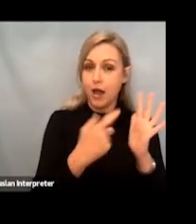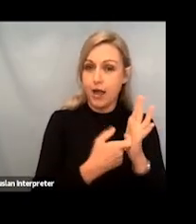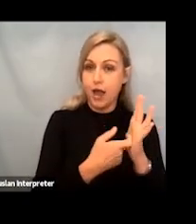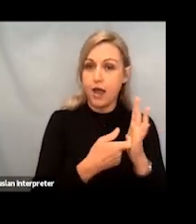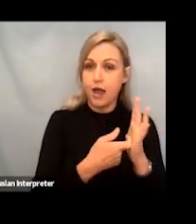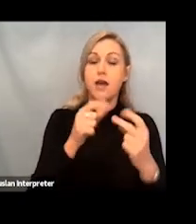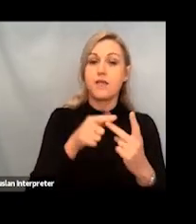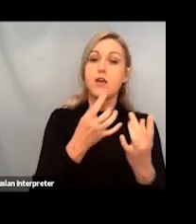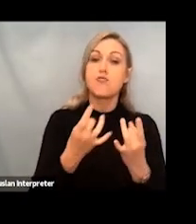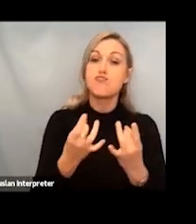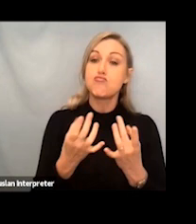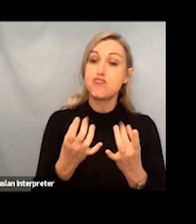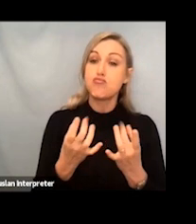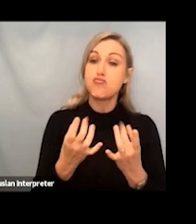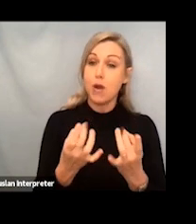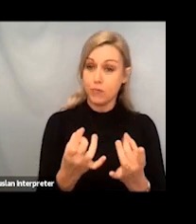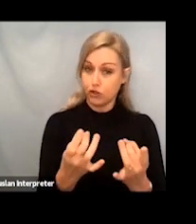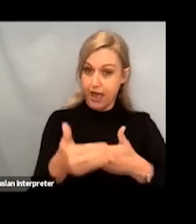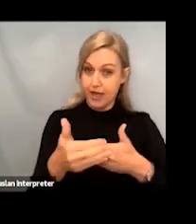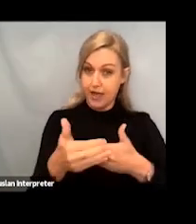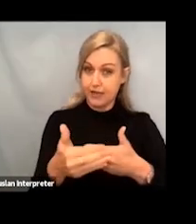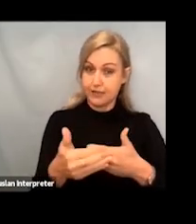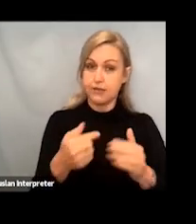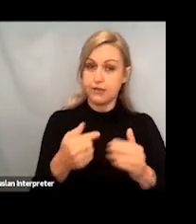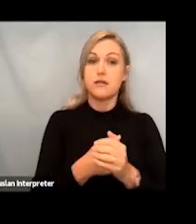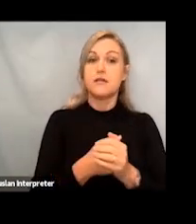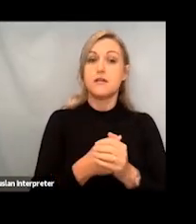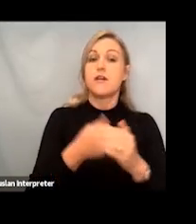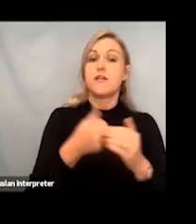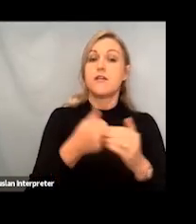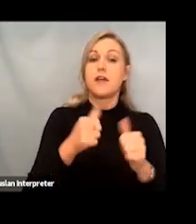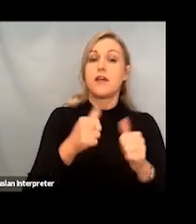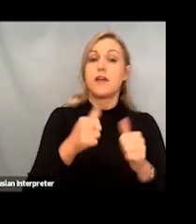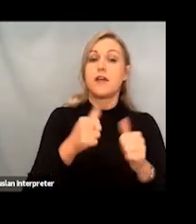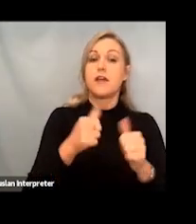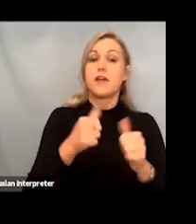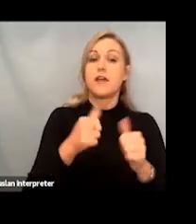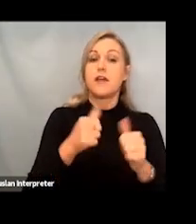psychotherapy, dosing day, and then follow up over 3 months from the dosing day.